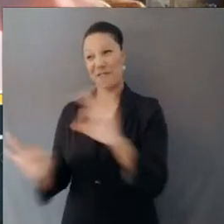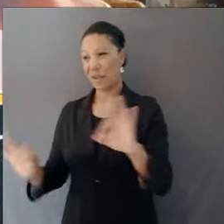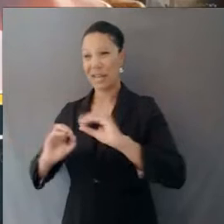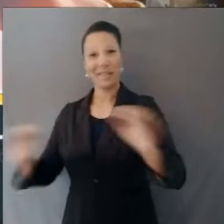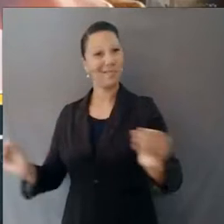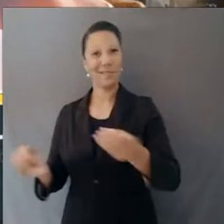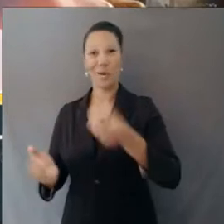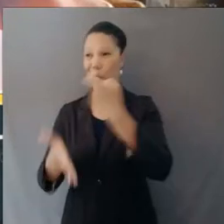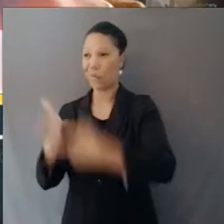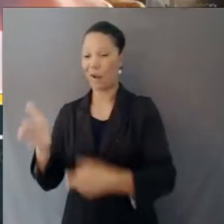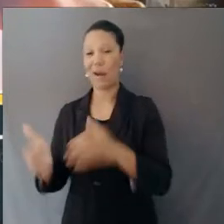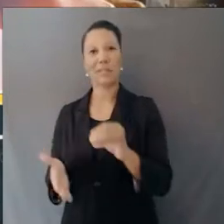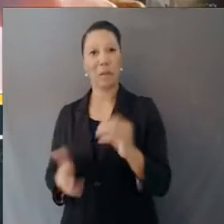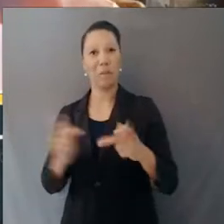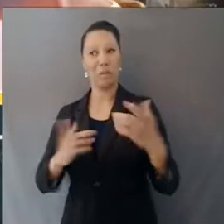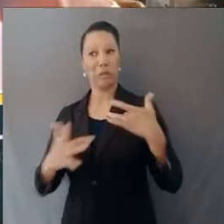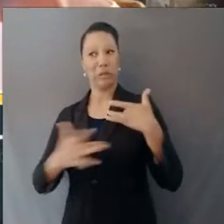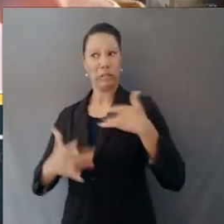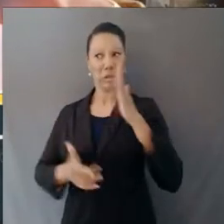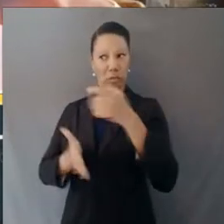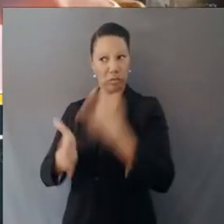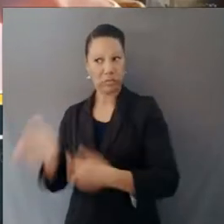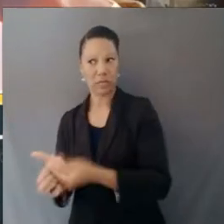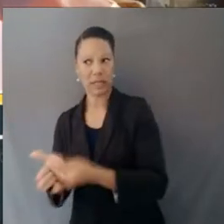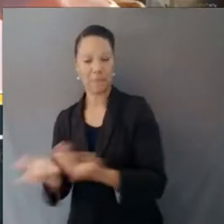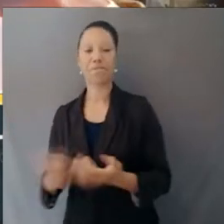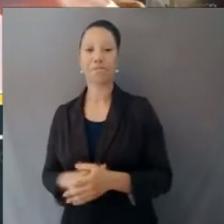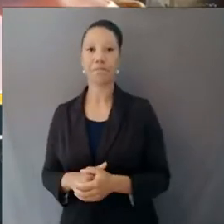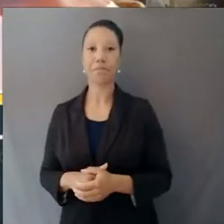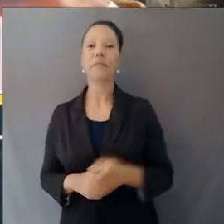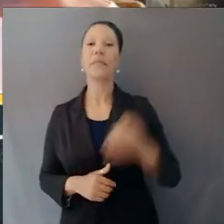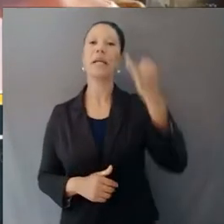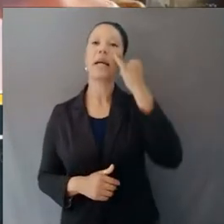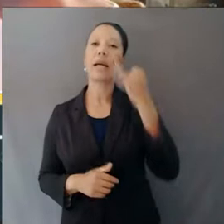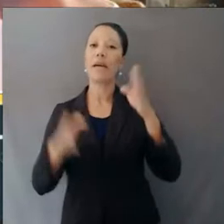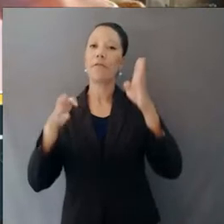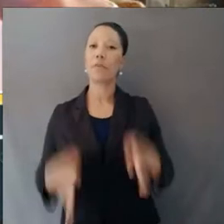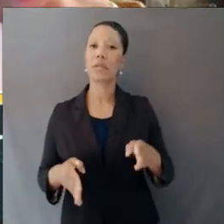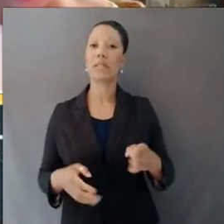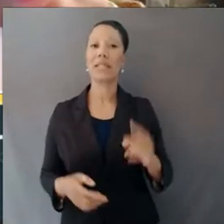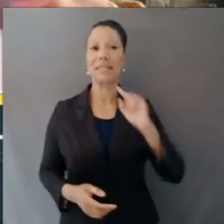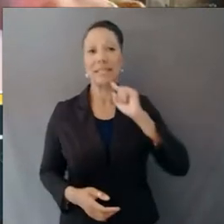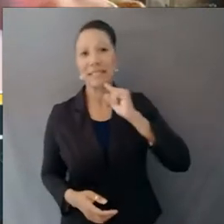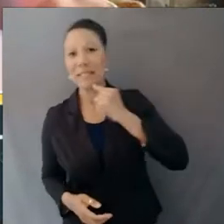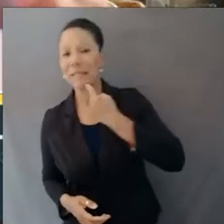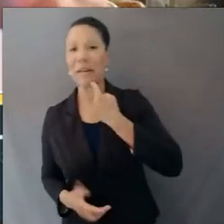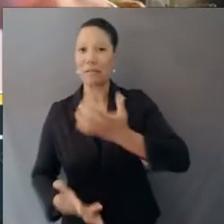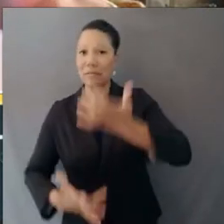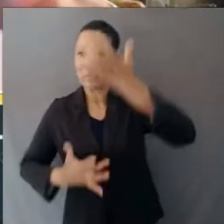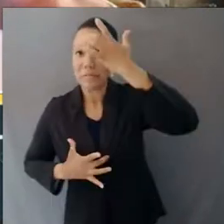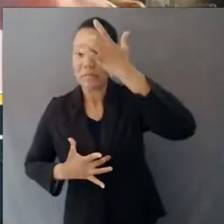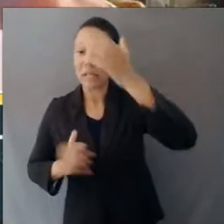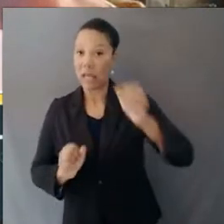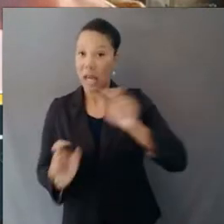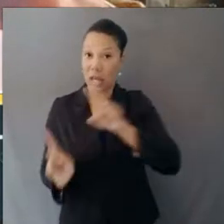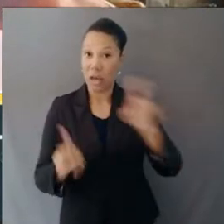that's awesome. A lot of people worry about that. So what if someone has severe symptoms? Can they participate in the drive-through